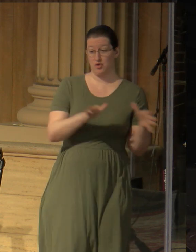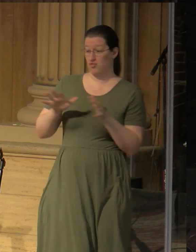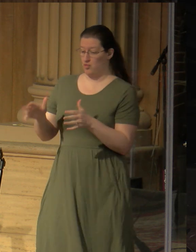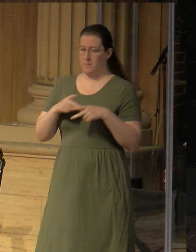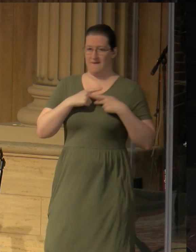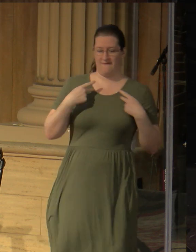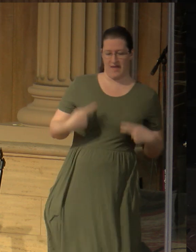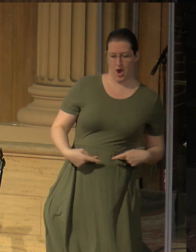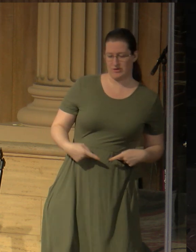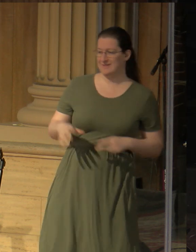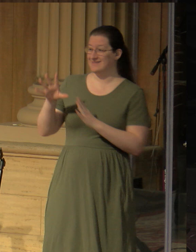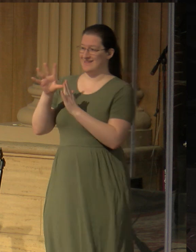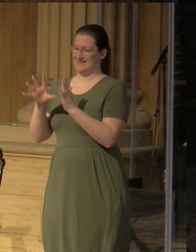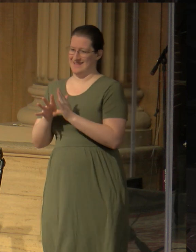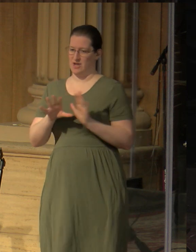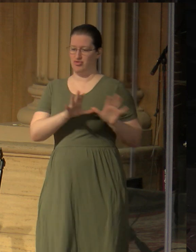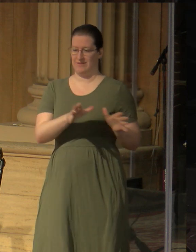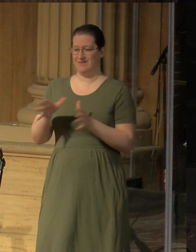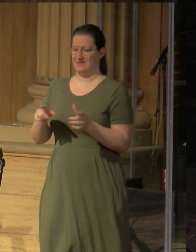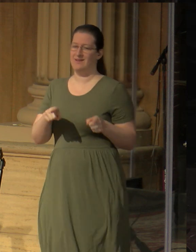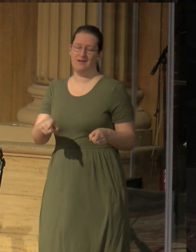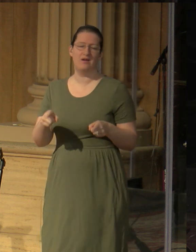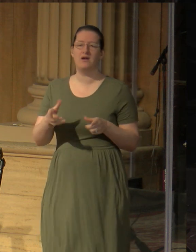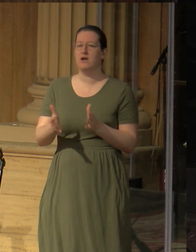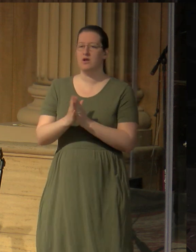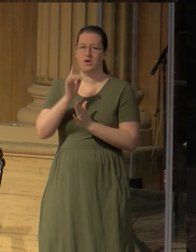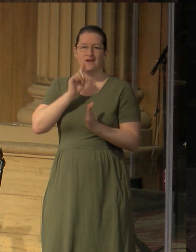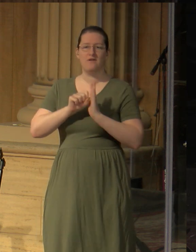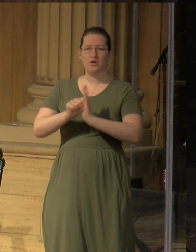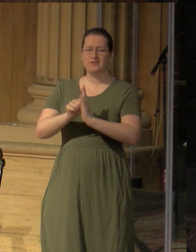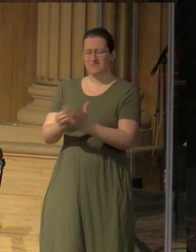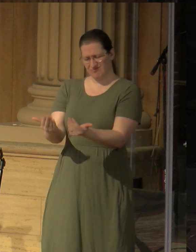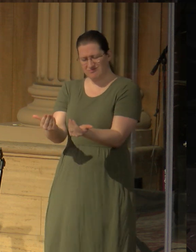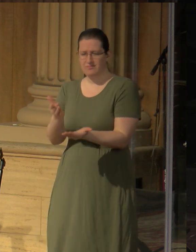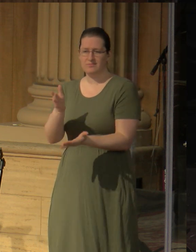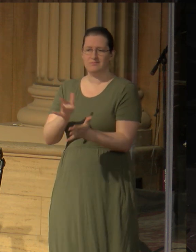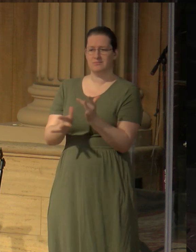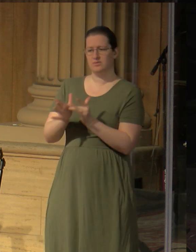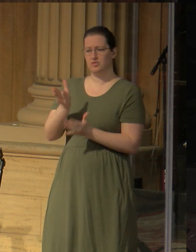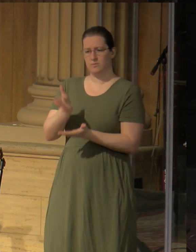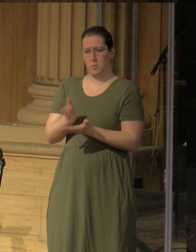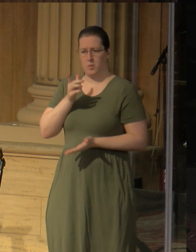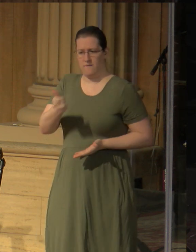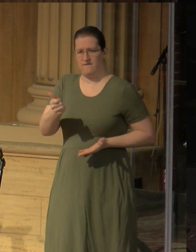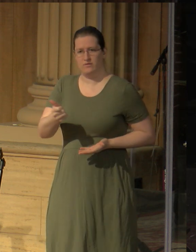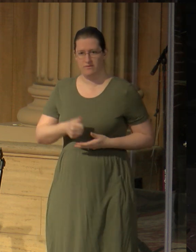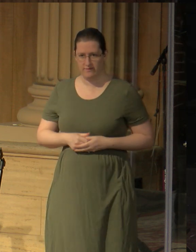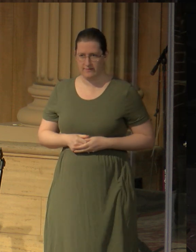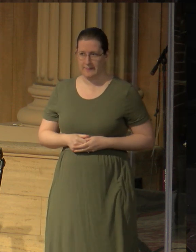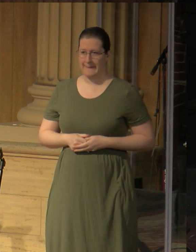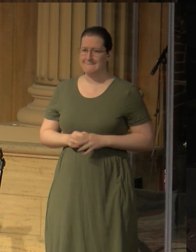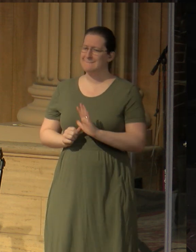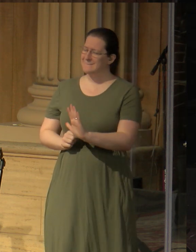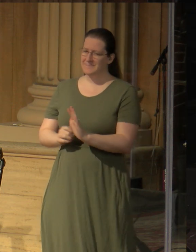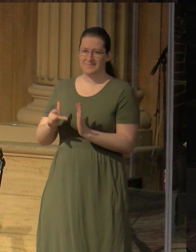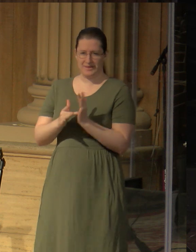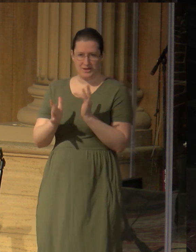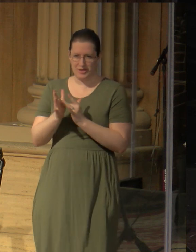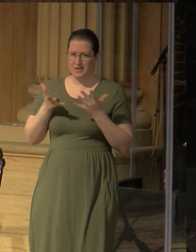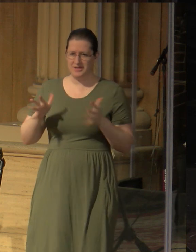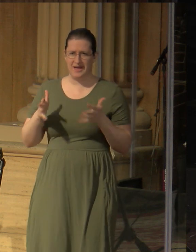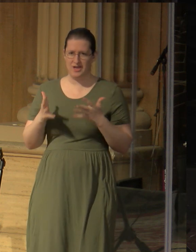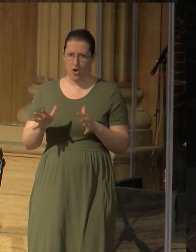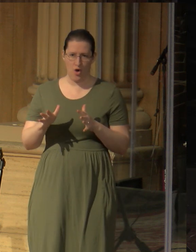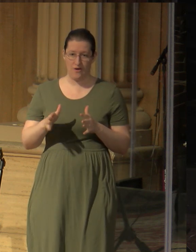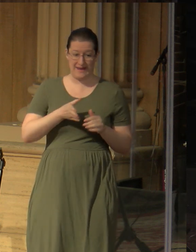asking Jesus for a sign to prove himself, to prove who he is. Now, this is despite the fact that Jesus has been multiplying loaves